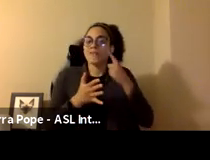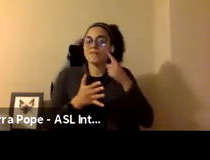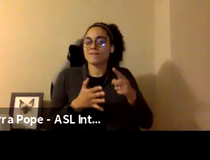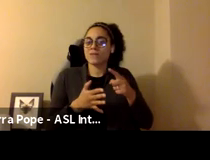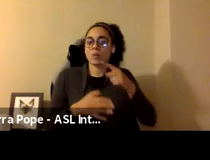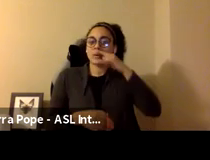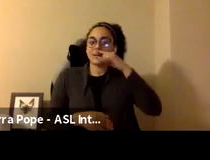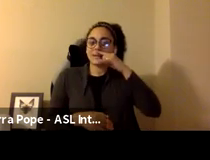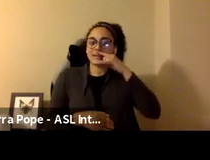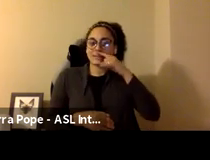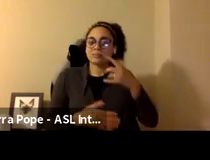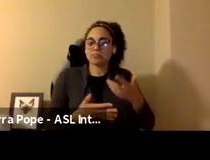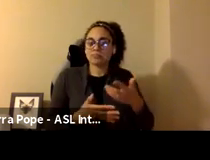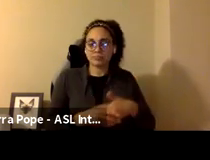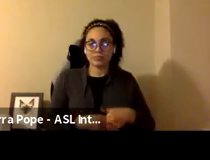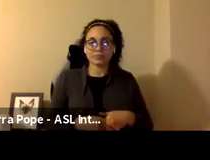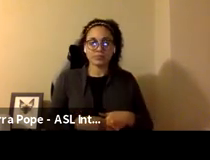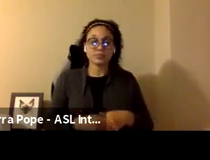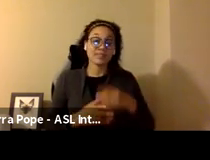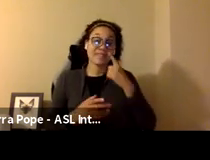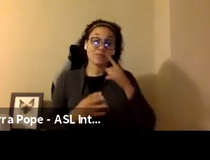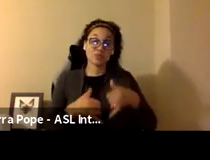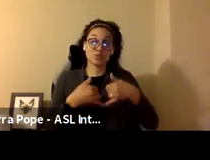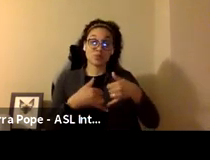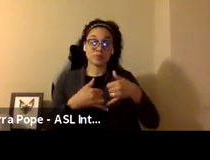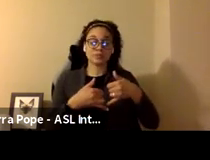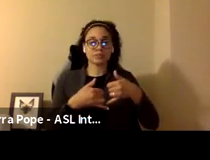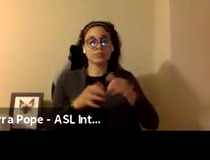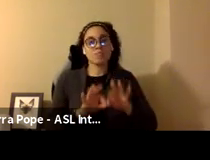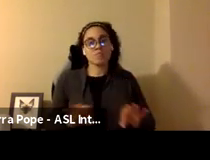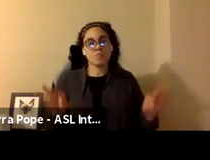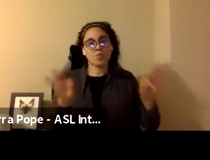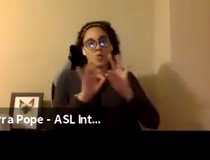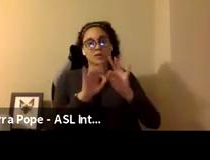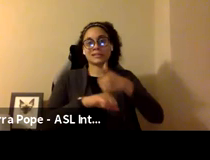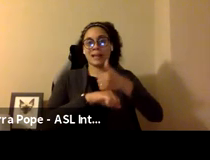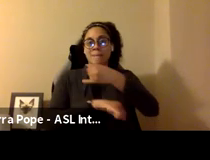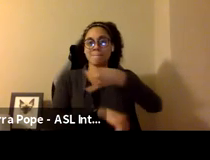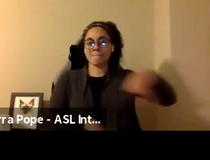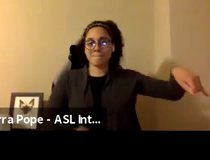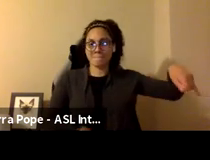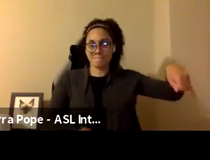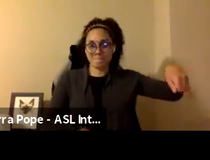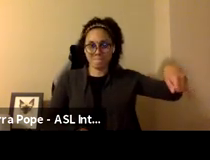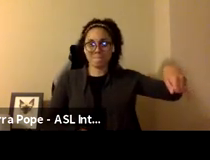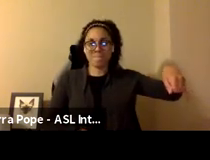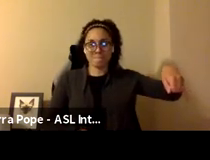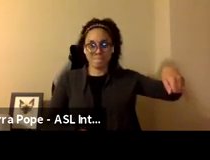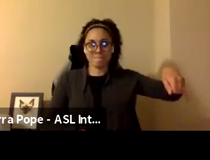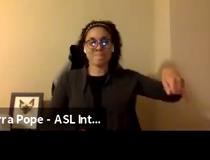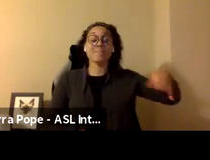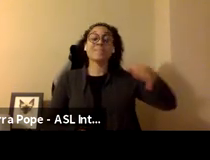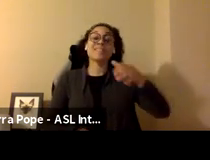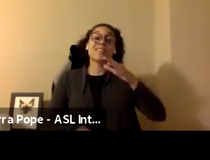own. Also with rewards, it's important to set boundaries and with the